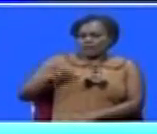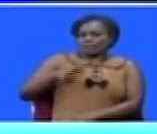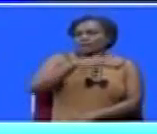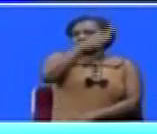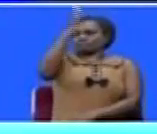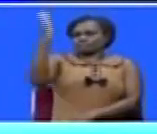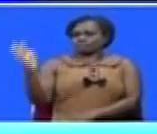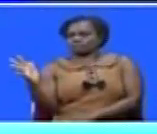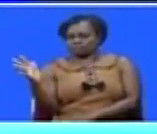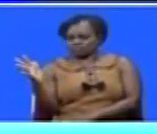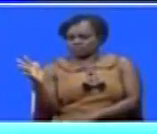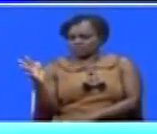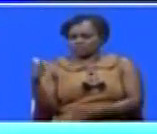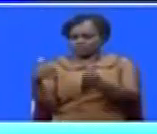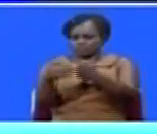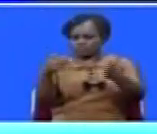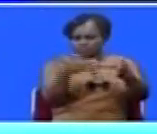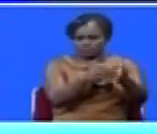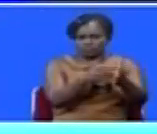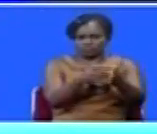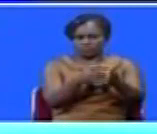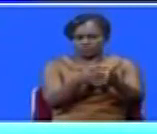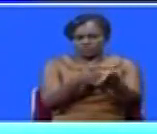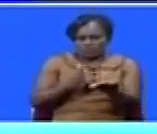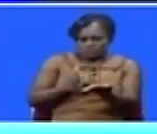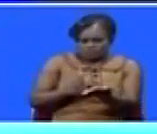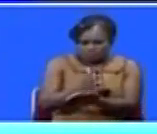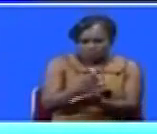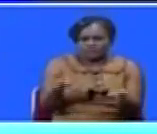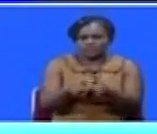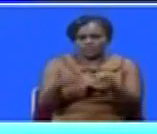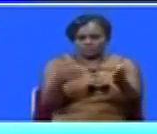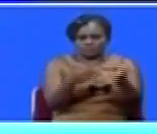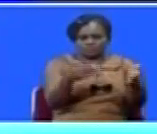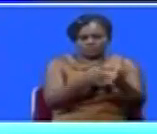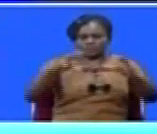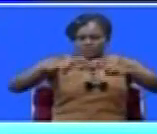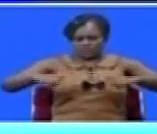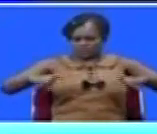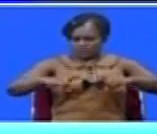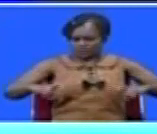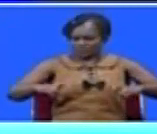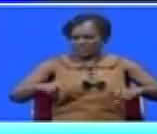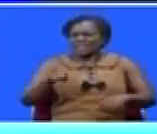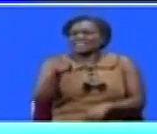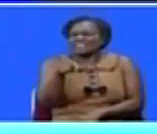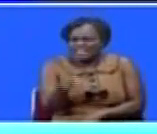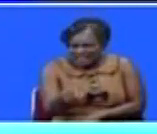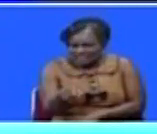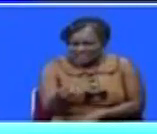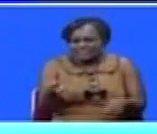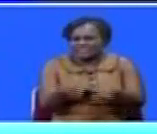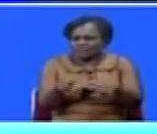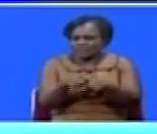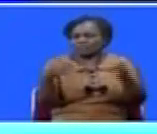facing charges in court for obstruction of justice and obstruction of the investigations into that. Again, this is a